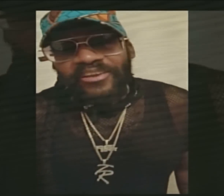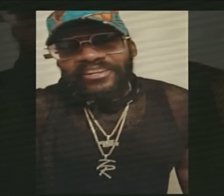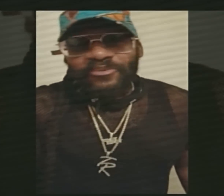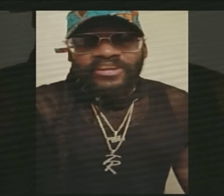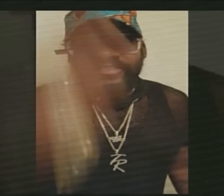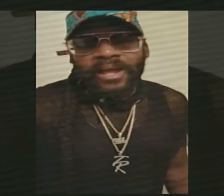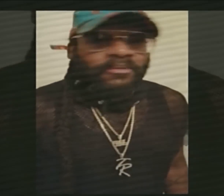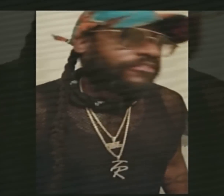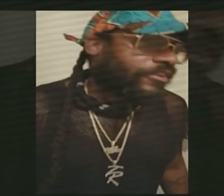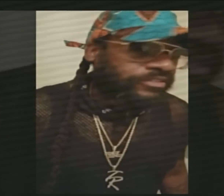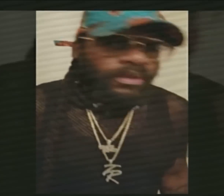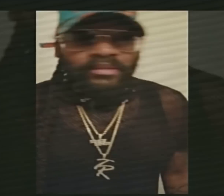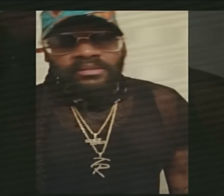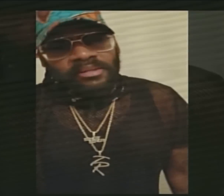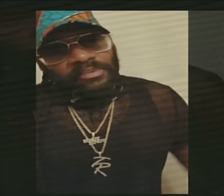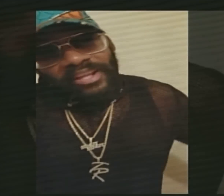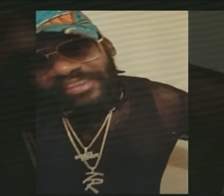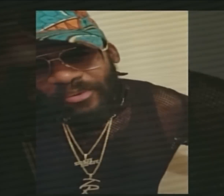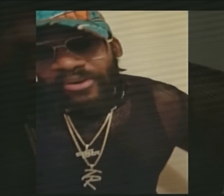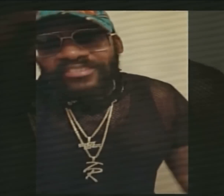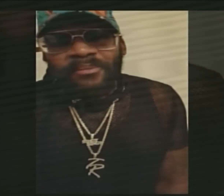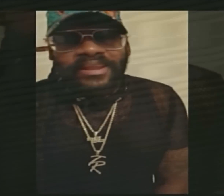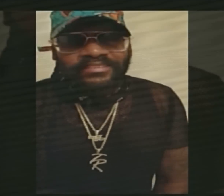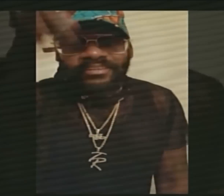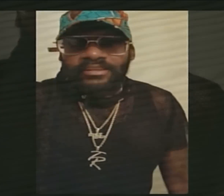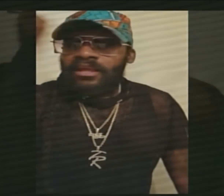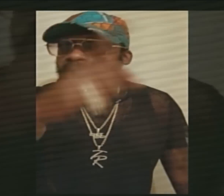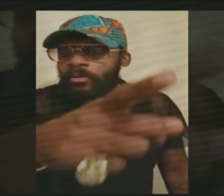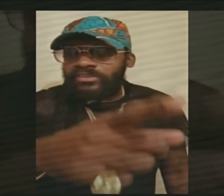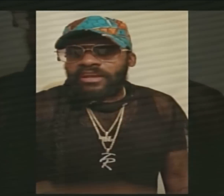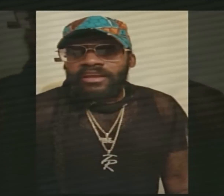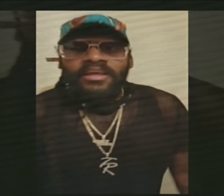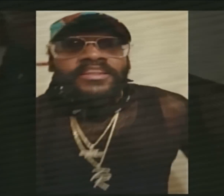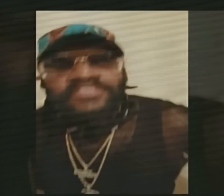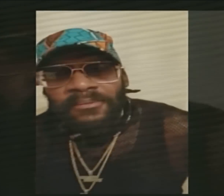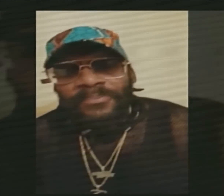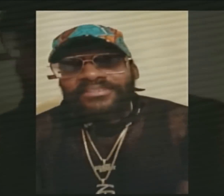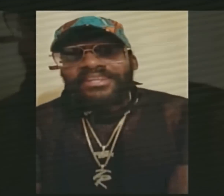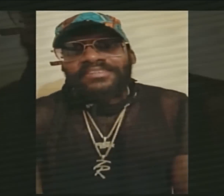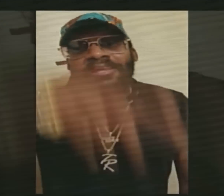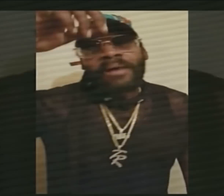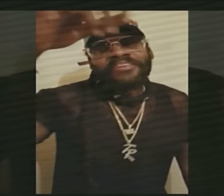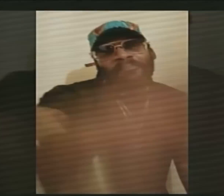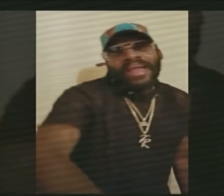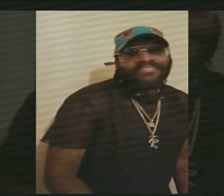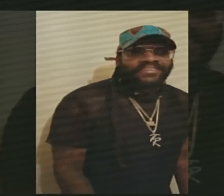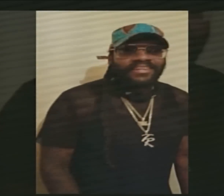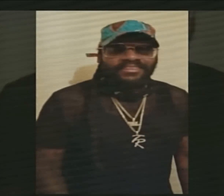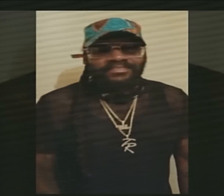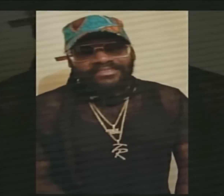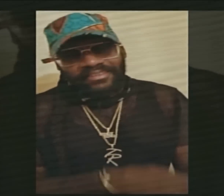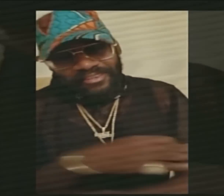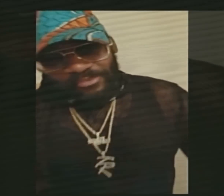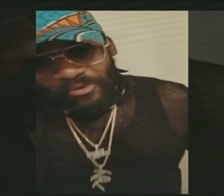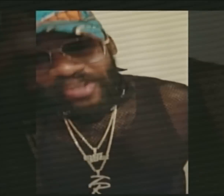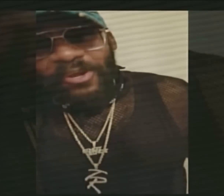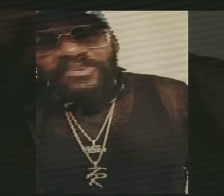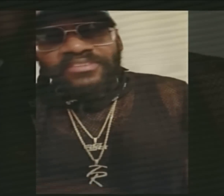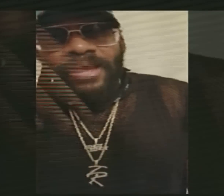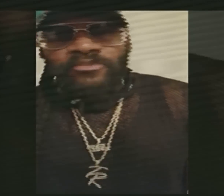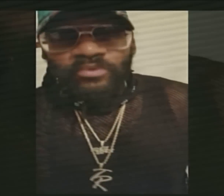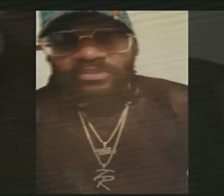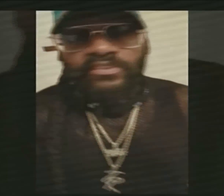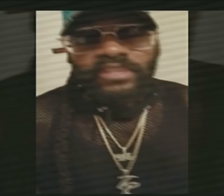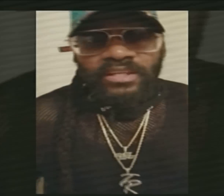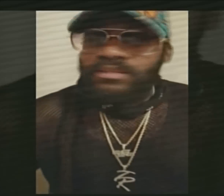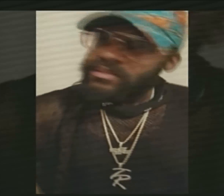it, already. The rain start the first one. That Jah works a blessing. So watch out. The simple things, them are your blessings. So we're ready up this